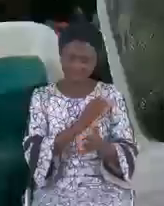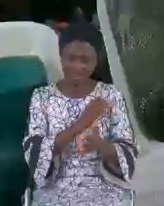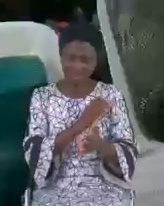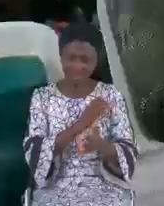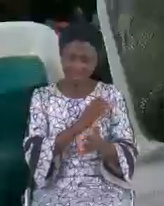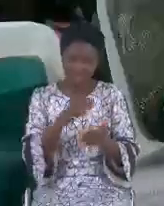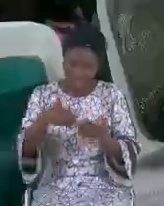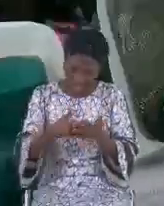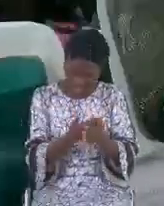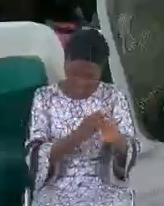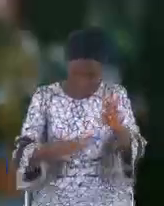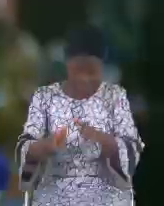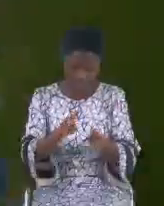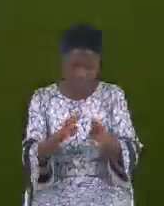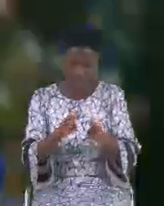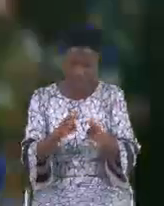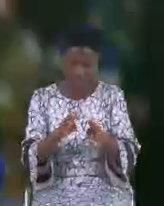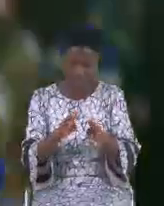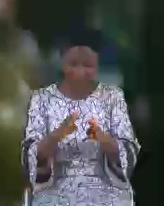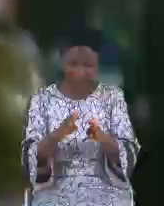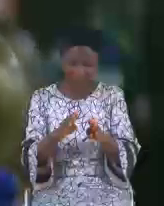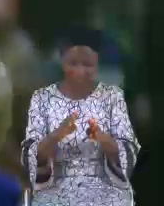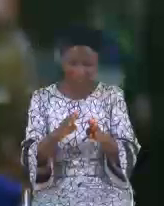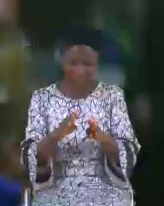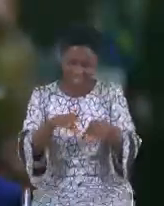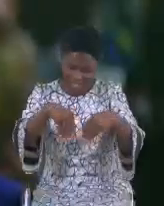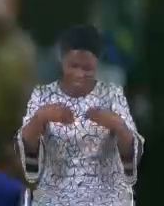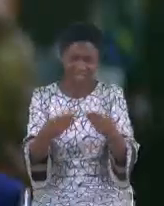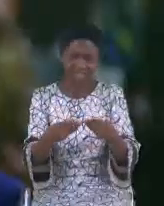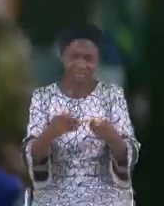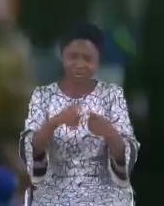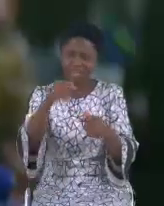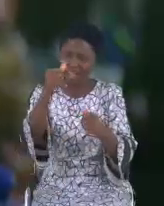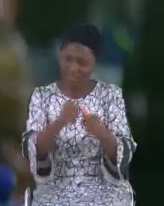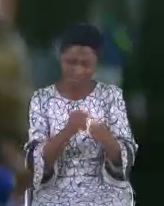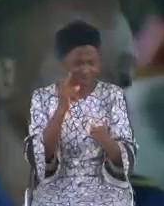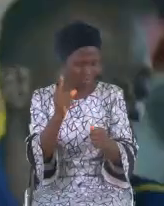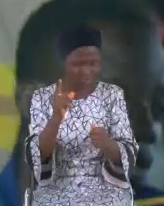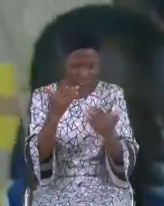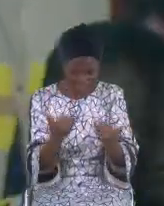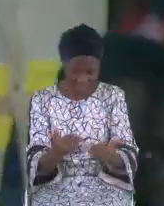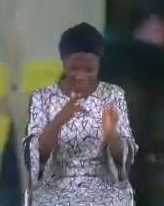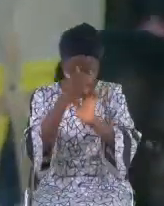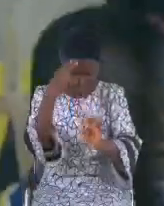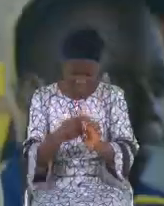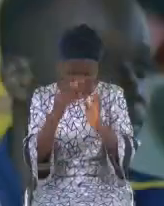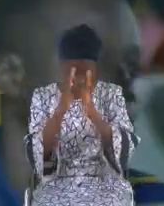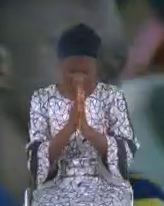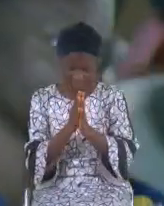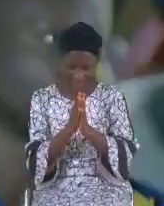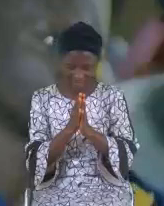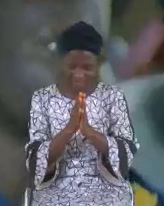new behavior, grant to everyone right now. The